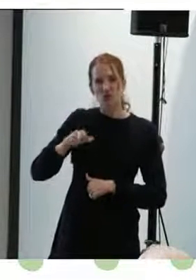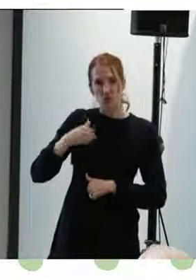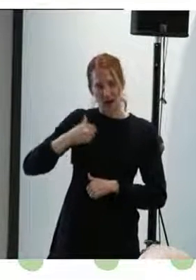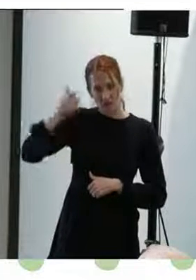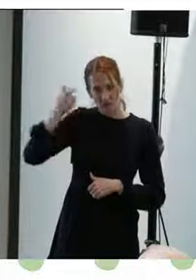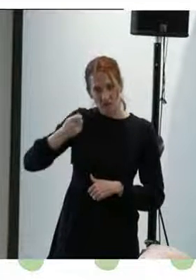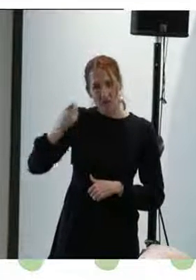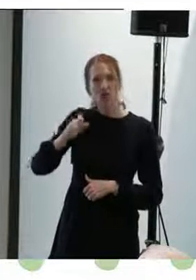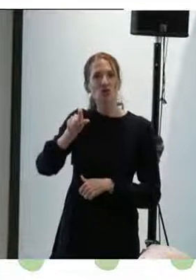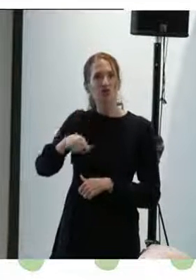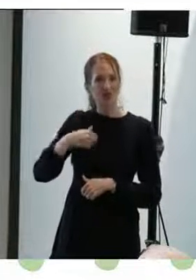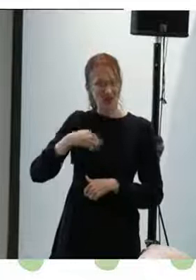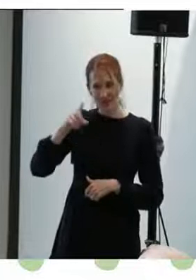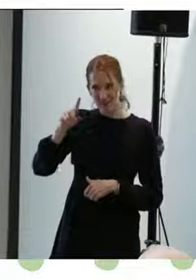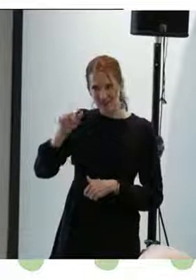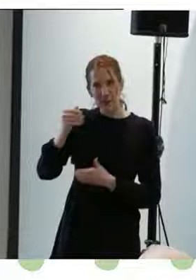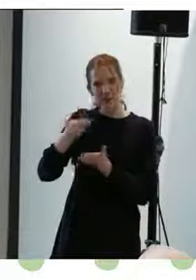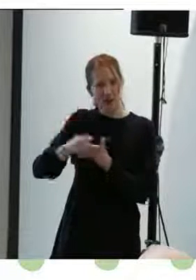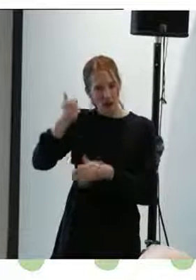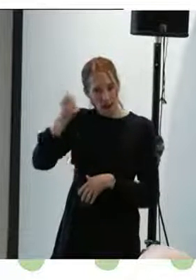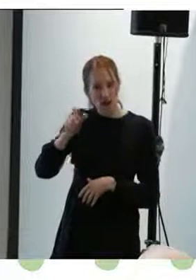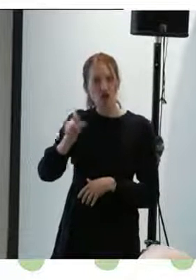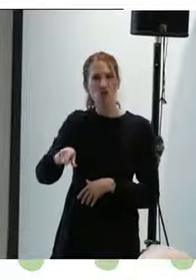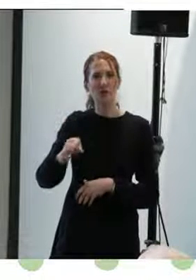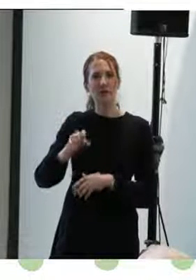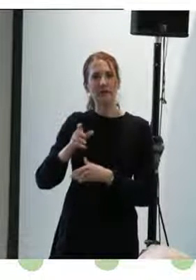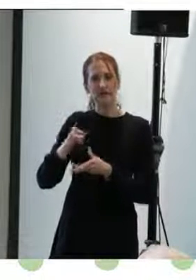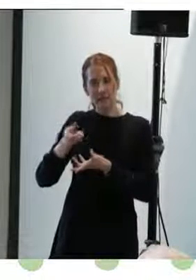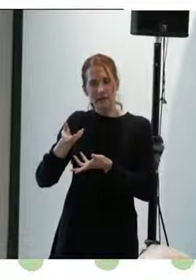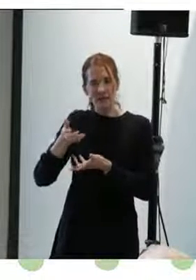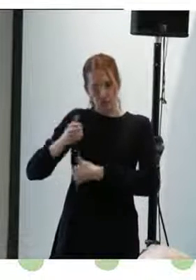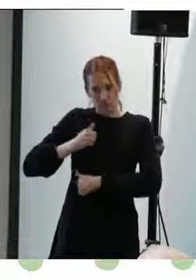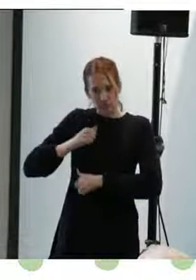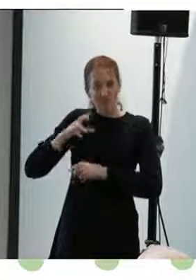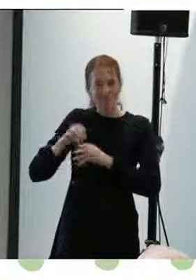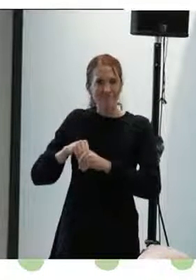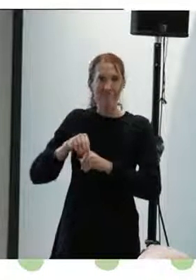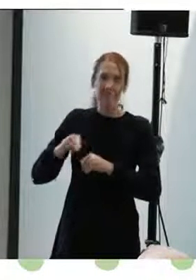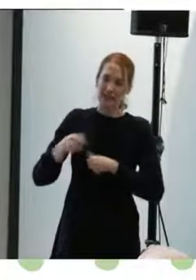receive, disability money because they've served and they've sacrificed.